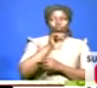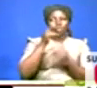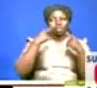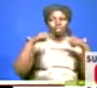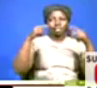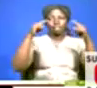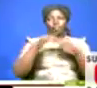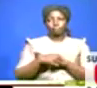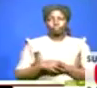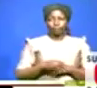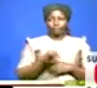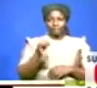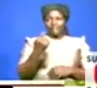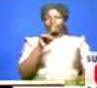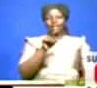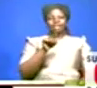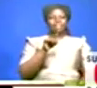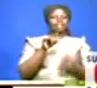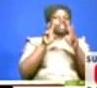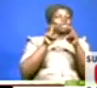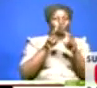Well, first of all, it's laughable